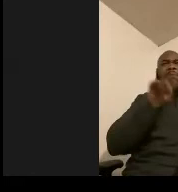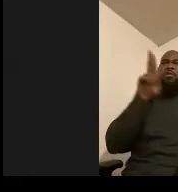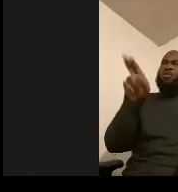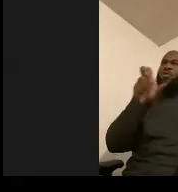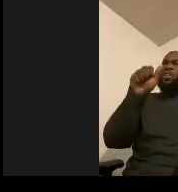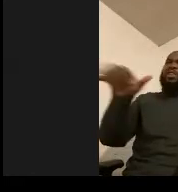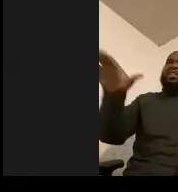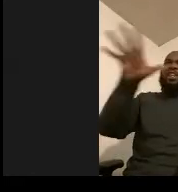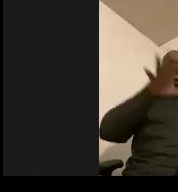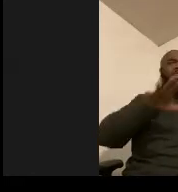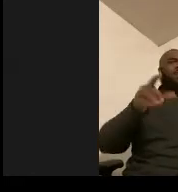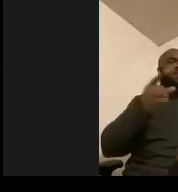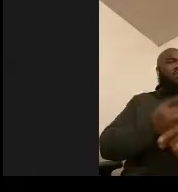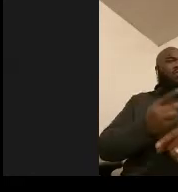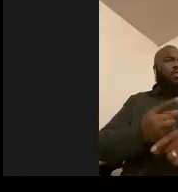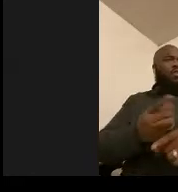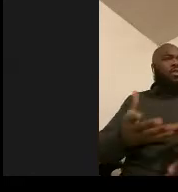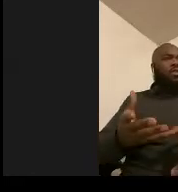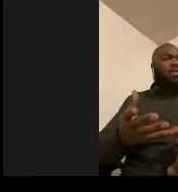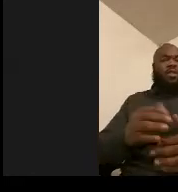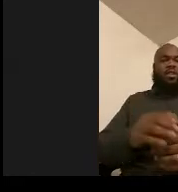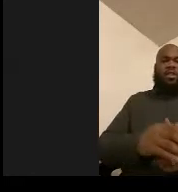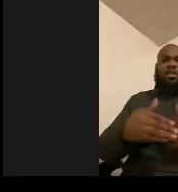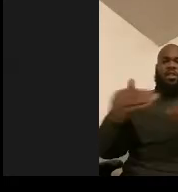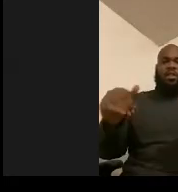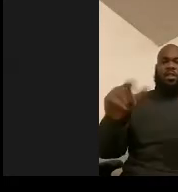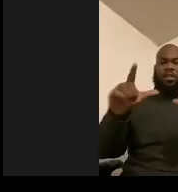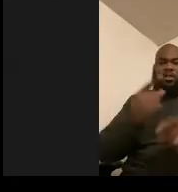does through these wars. Next slide, please.